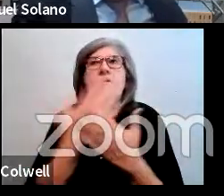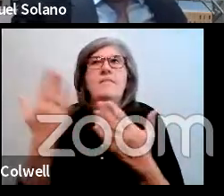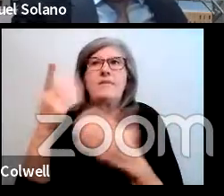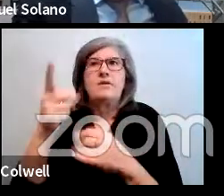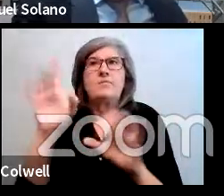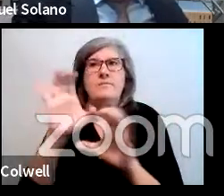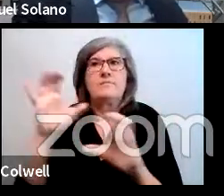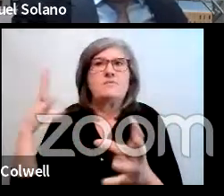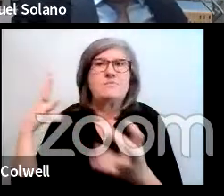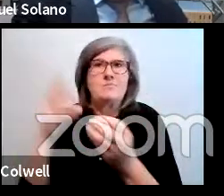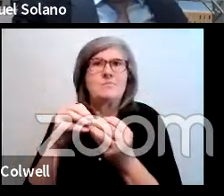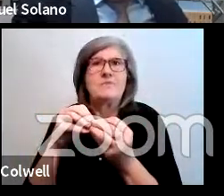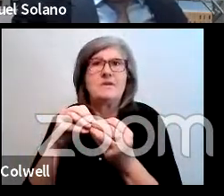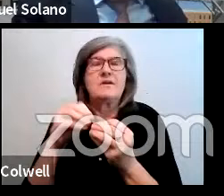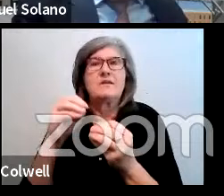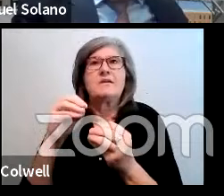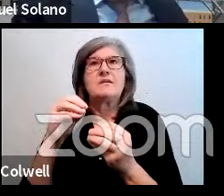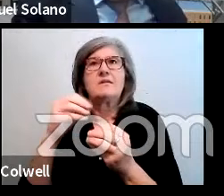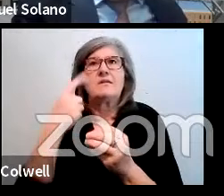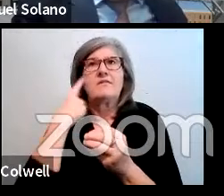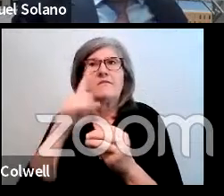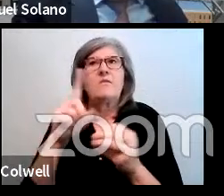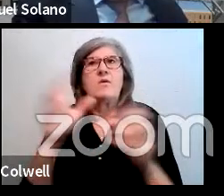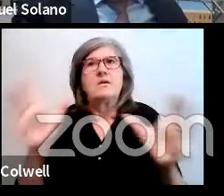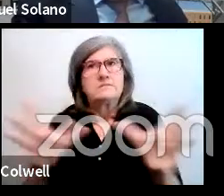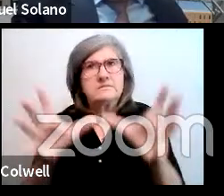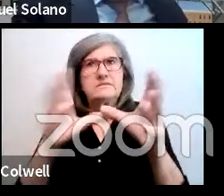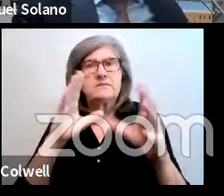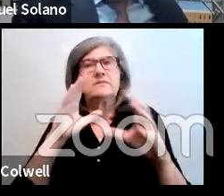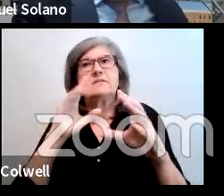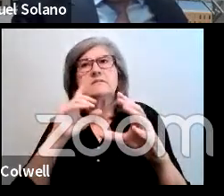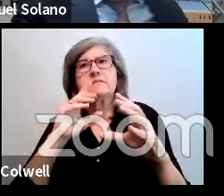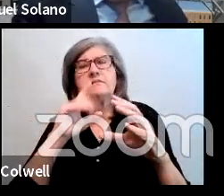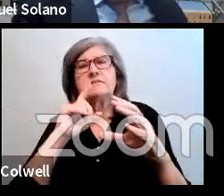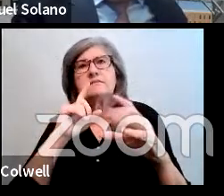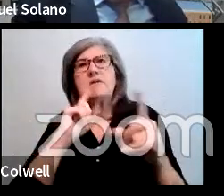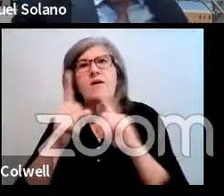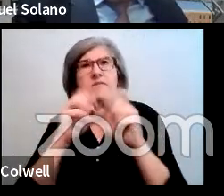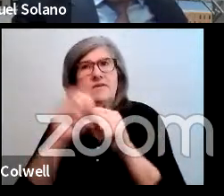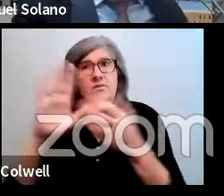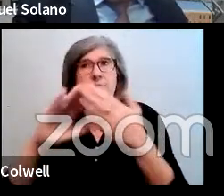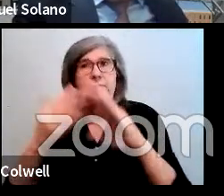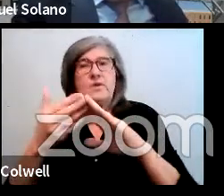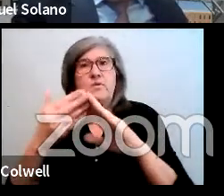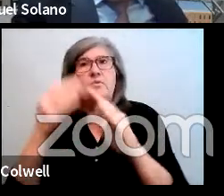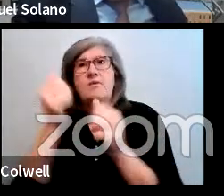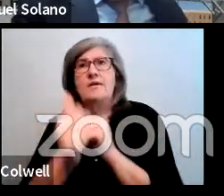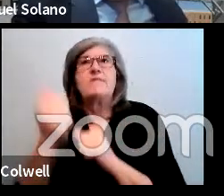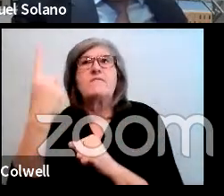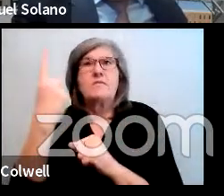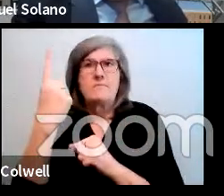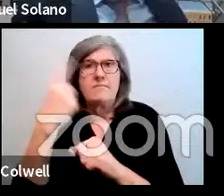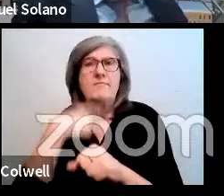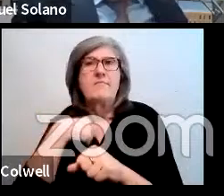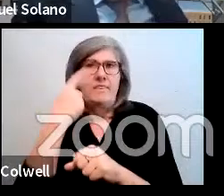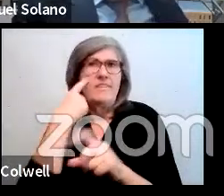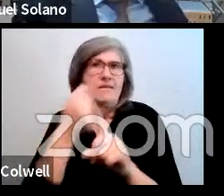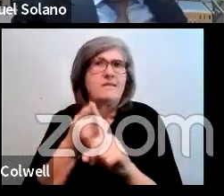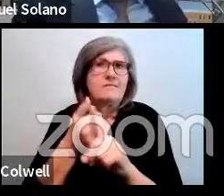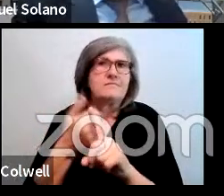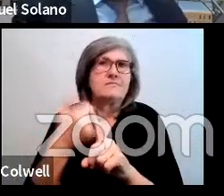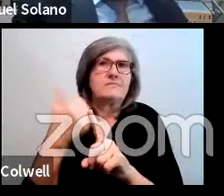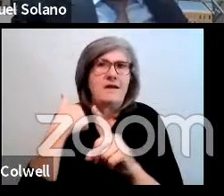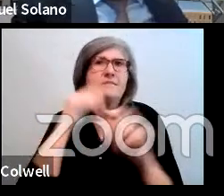been doing to drive conversations in your own community that everyone I think has